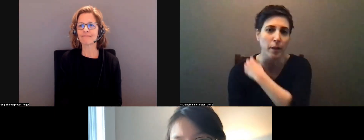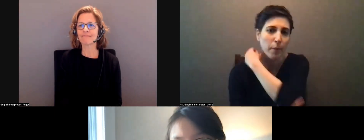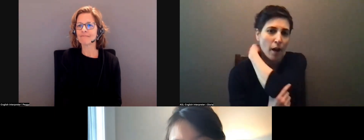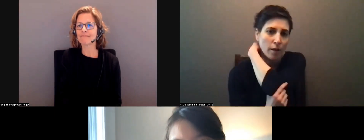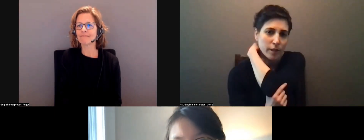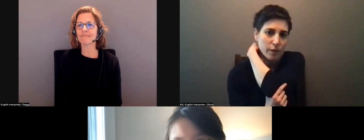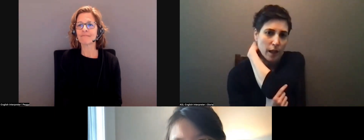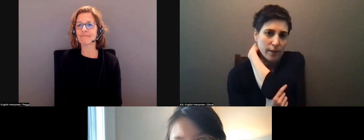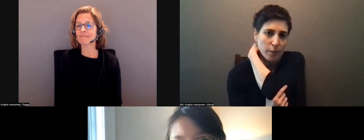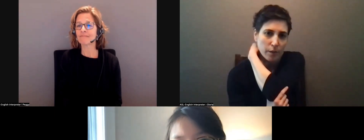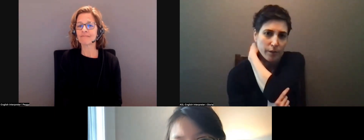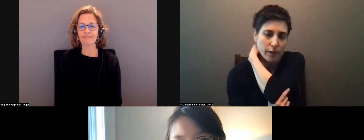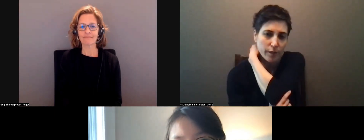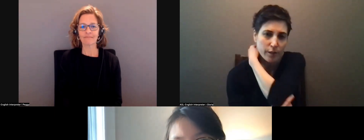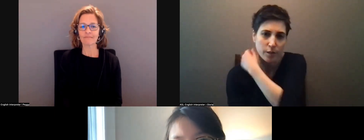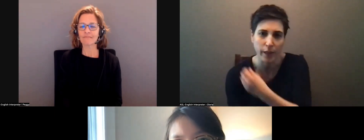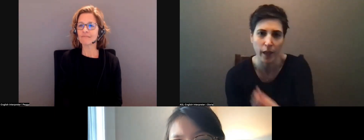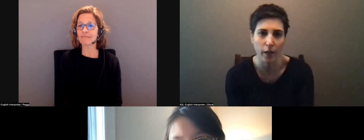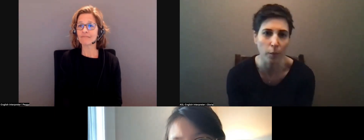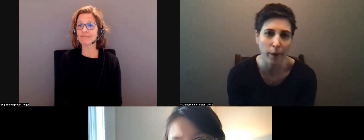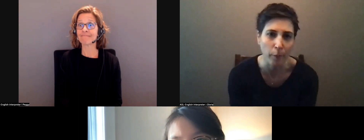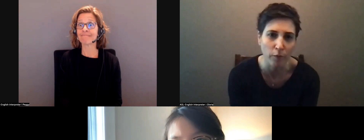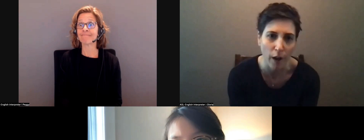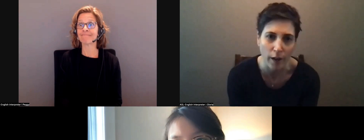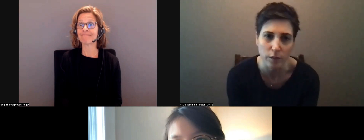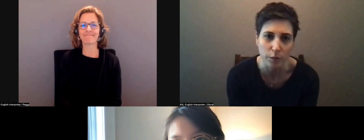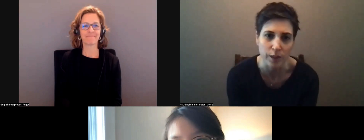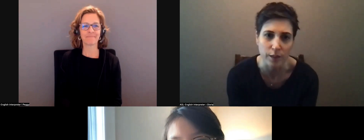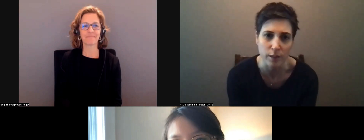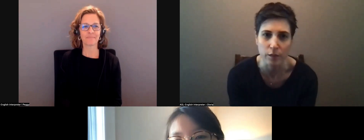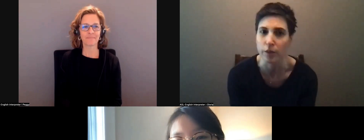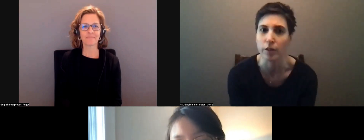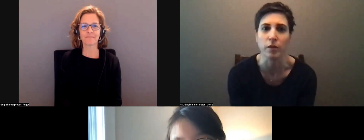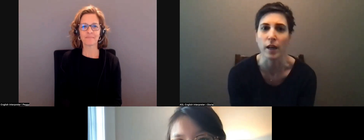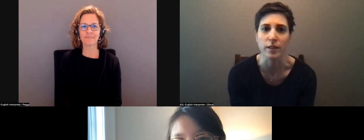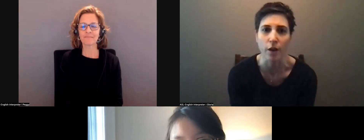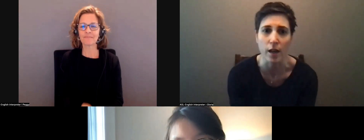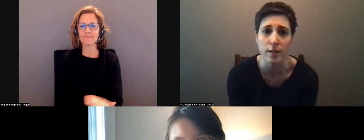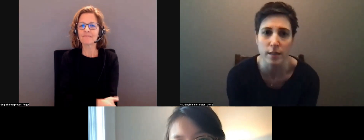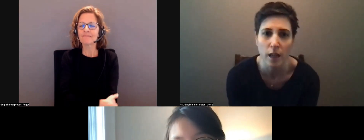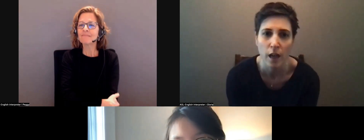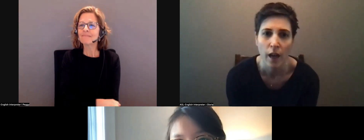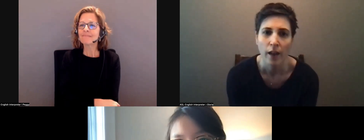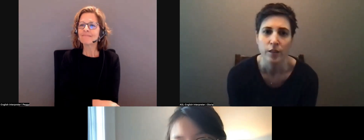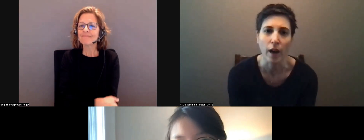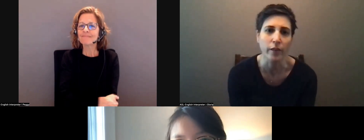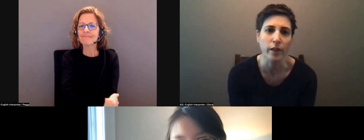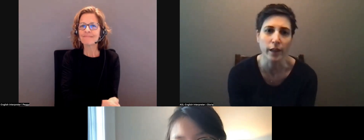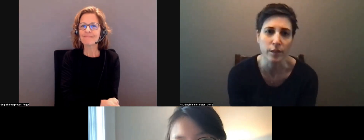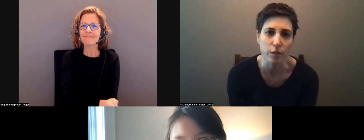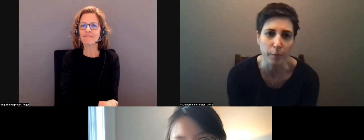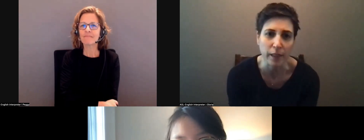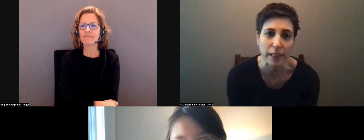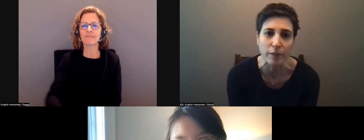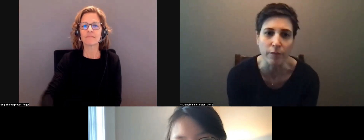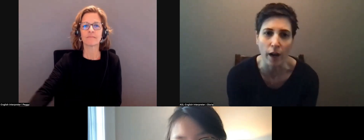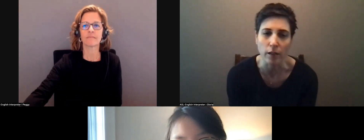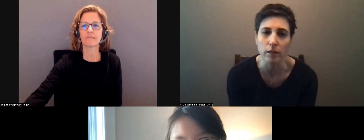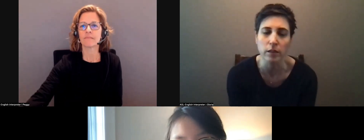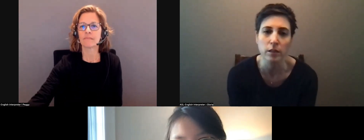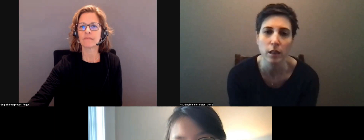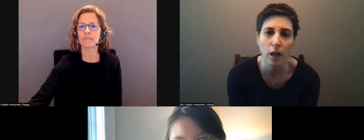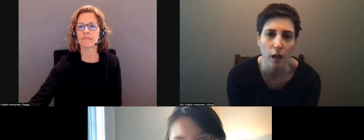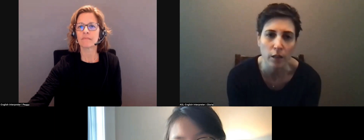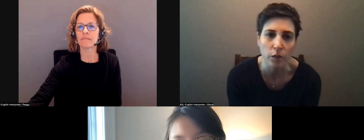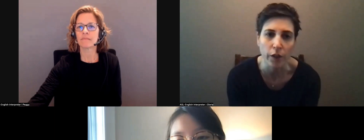haven't been in my office for the last couple of years, and so we can't get our paper files, which is nuts for us. So everything has sort of been